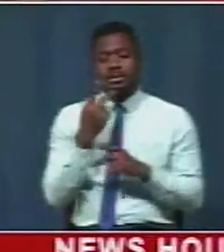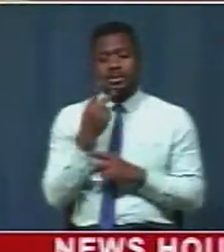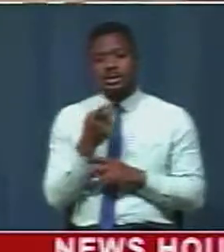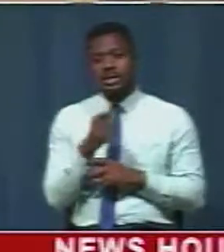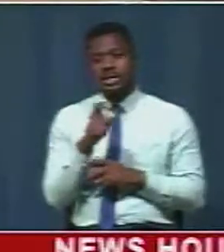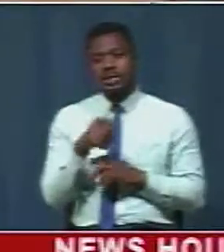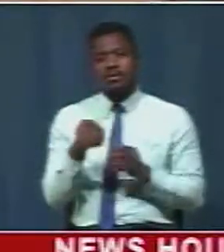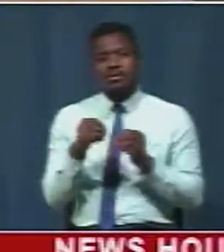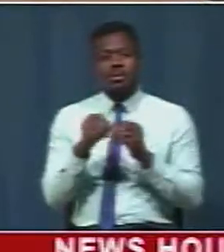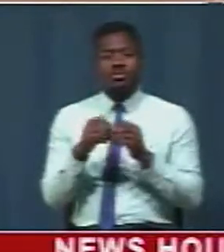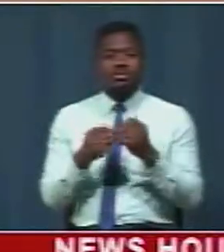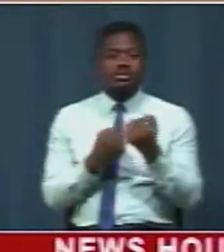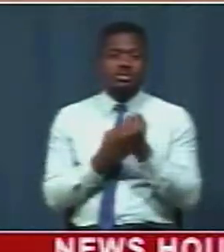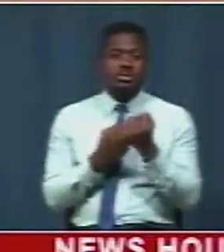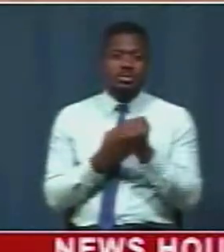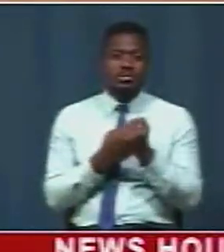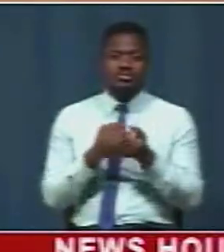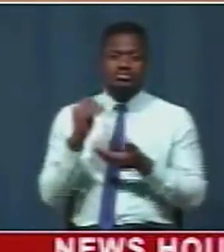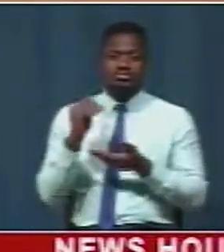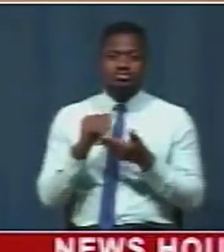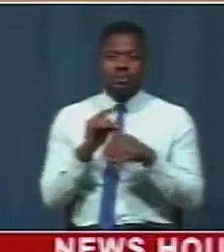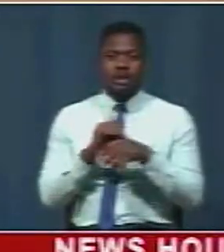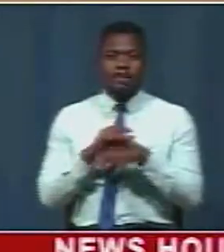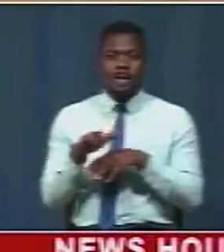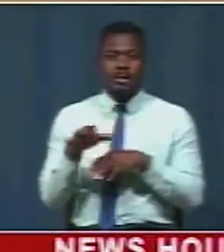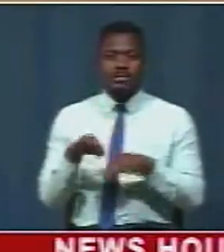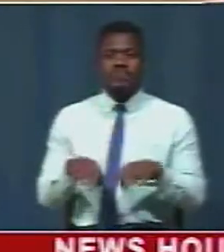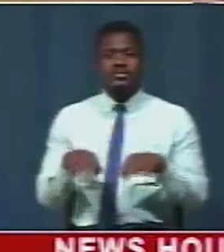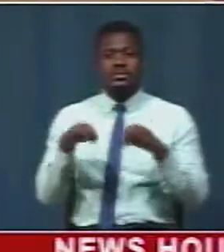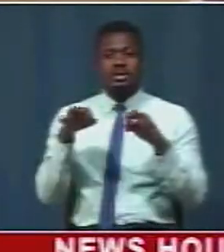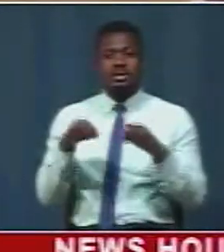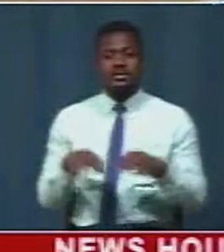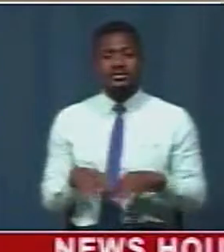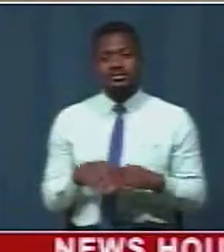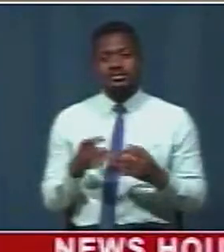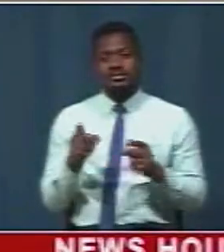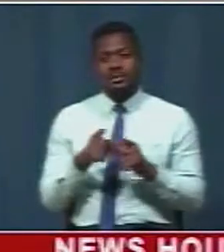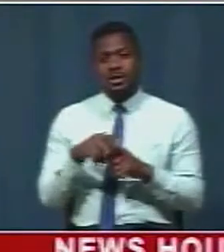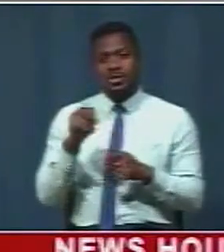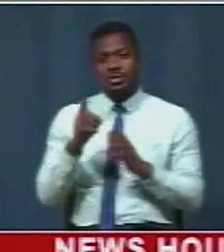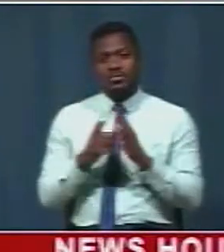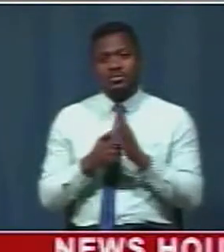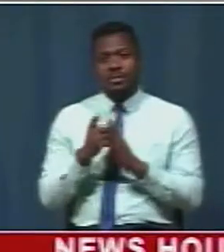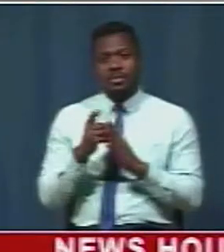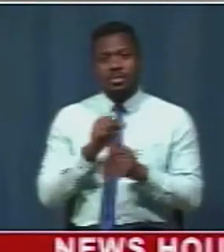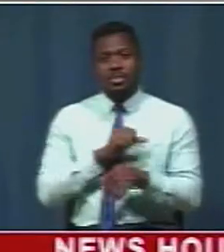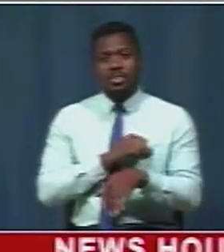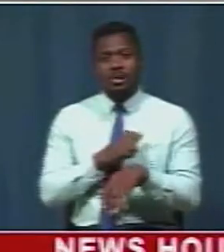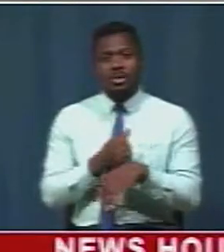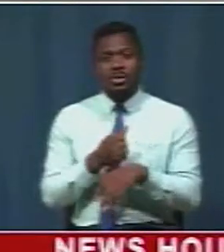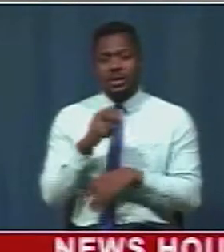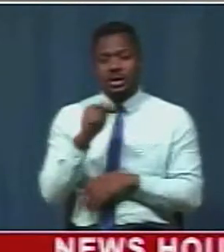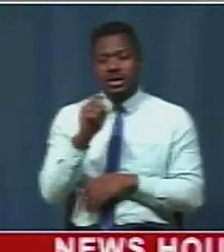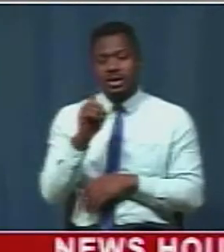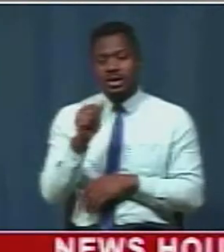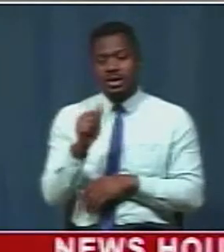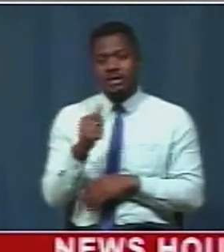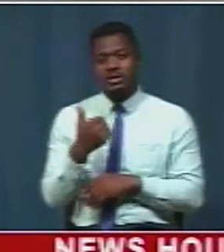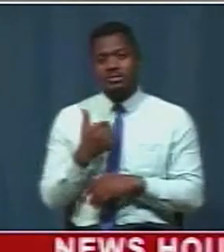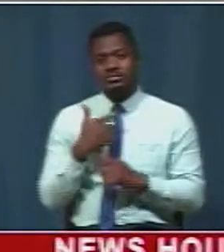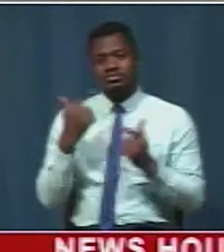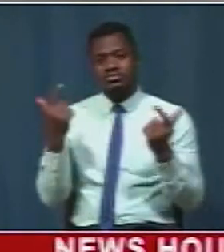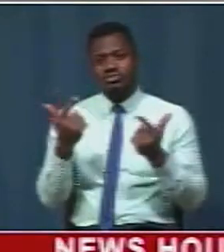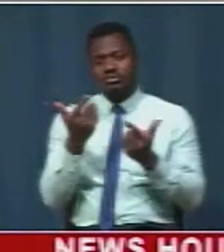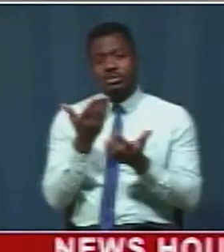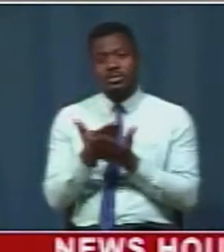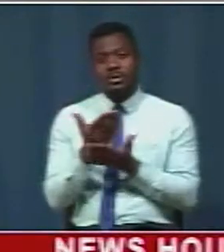they need more support to mitigate the impact of the floods. The Northern Development Authority, NDA, has launched